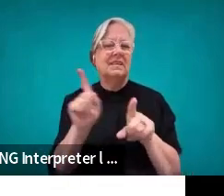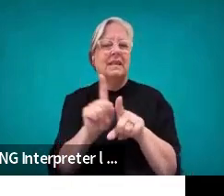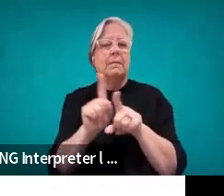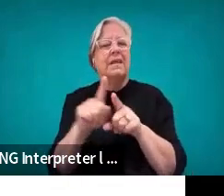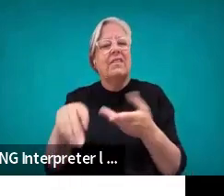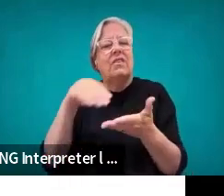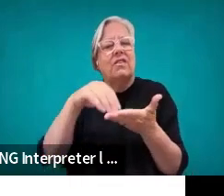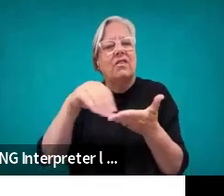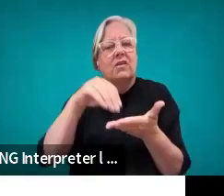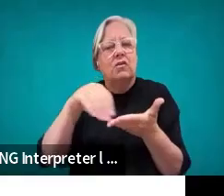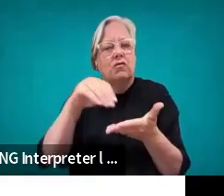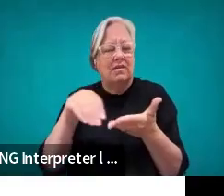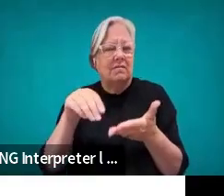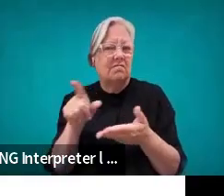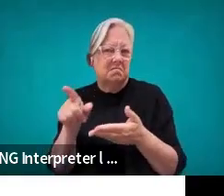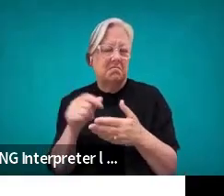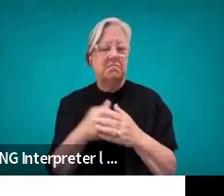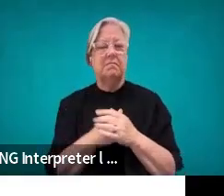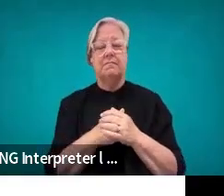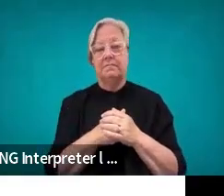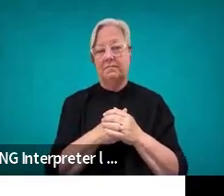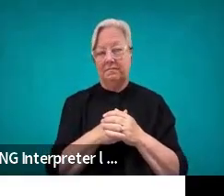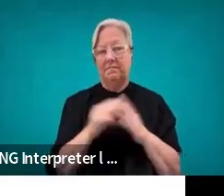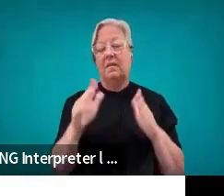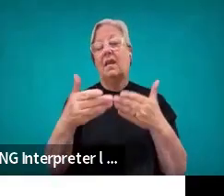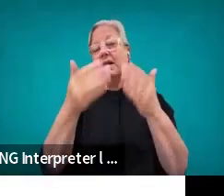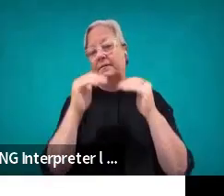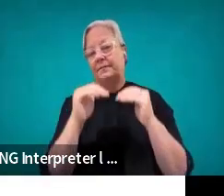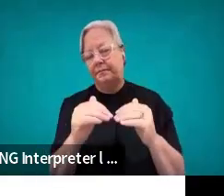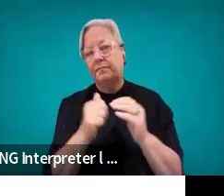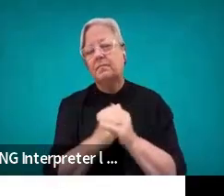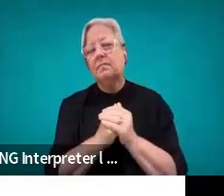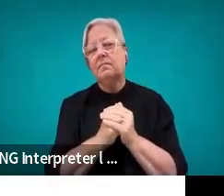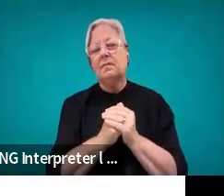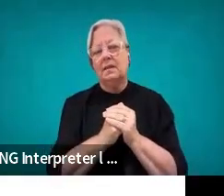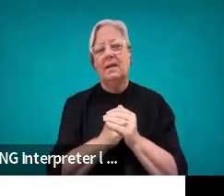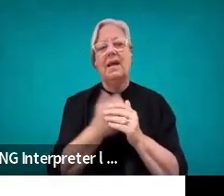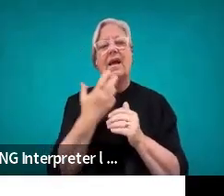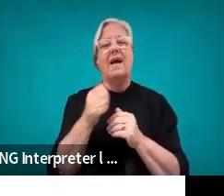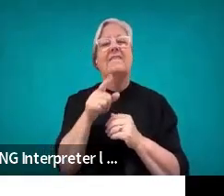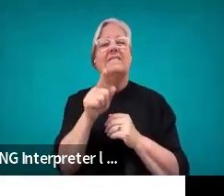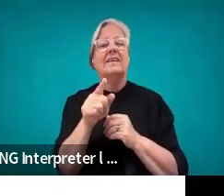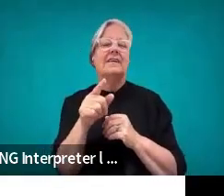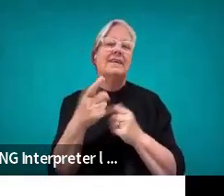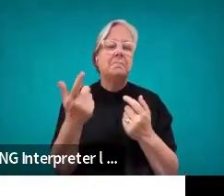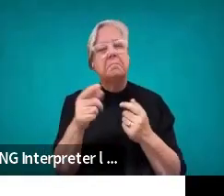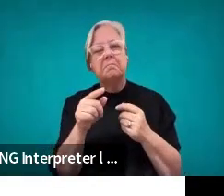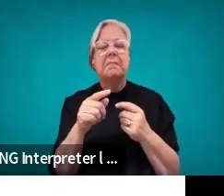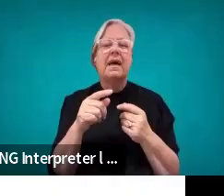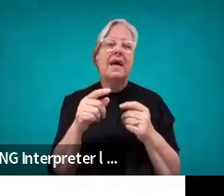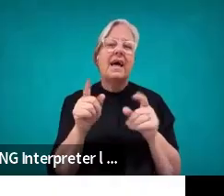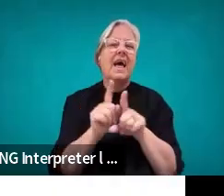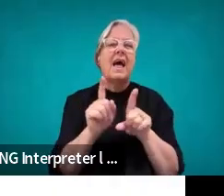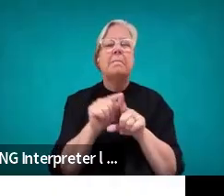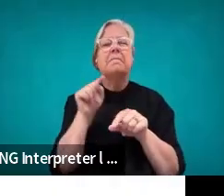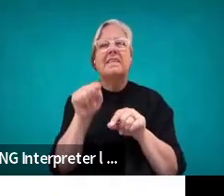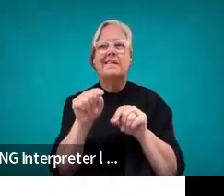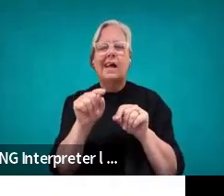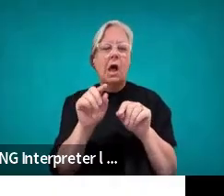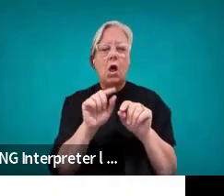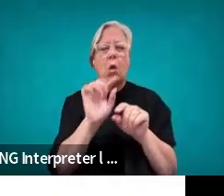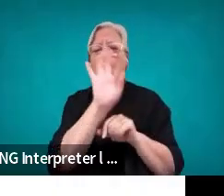today. This will be followed by a brief, engaging Slido activity designed to solicit reflections from you